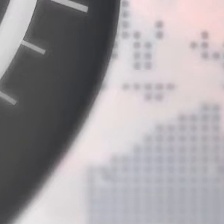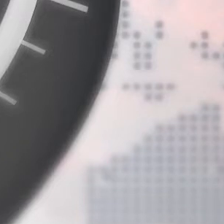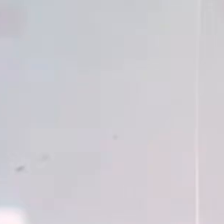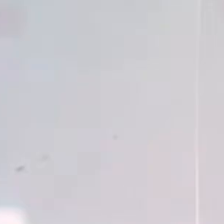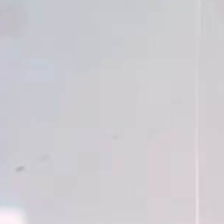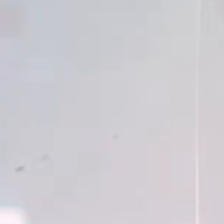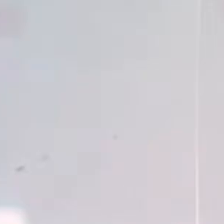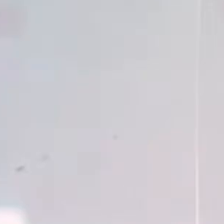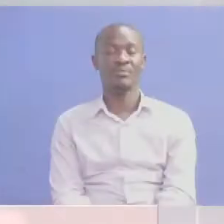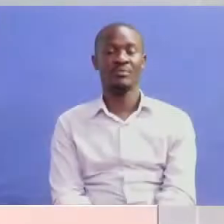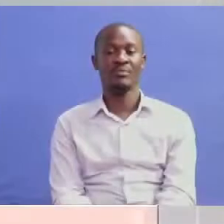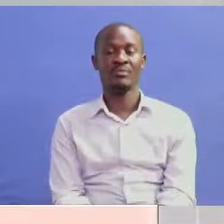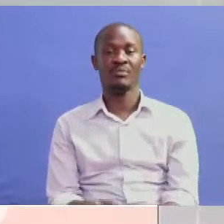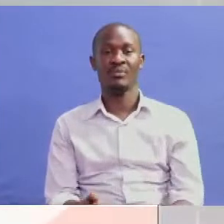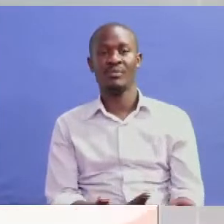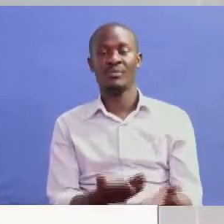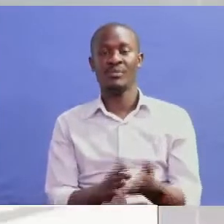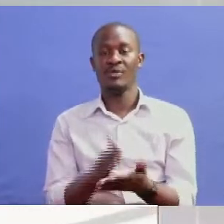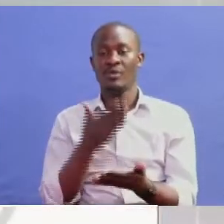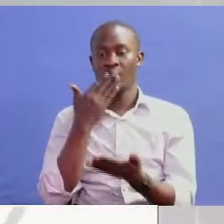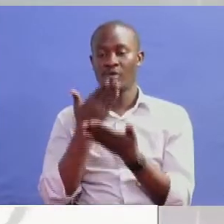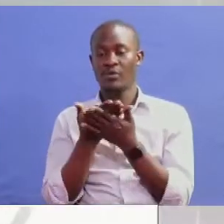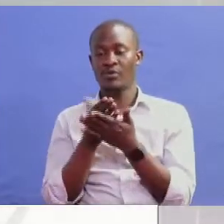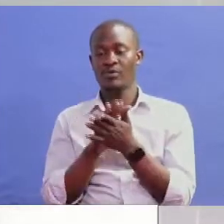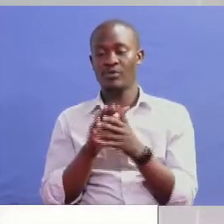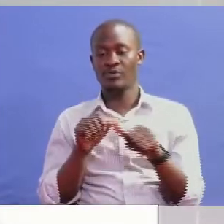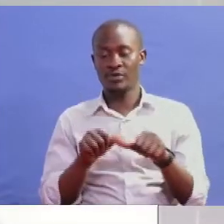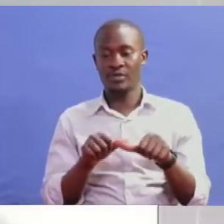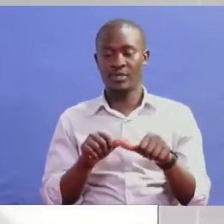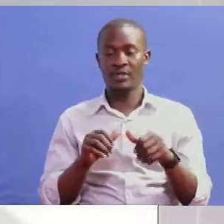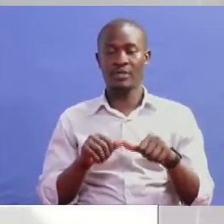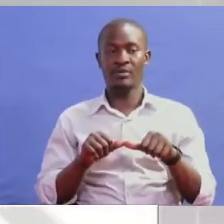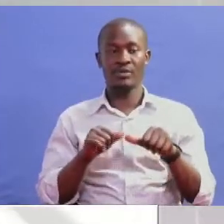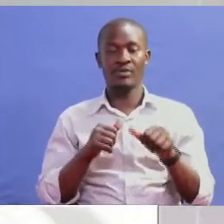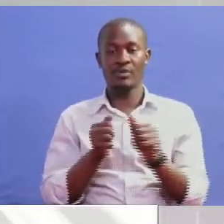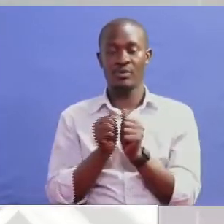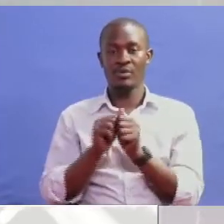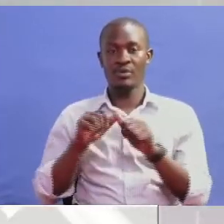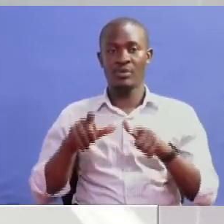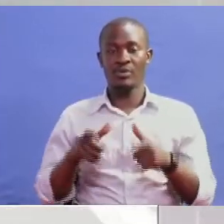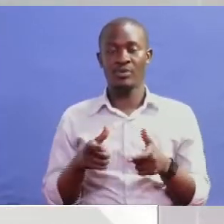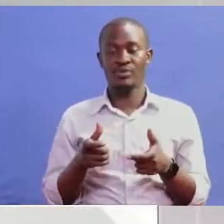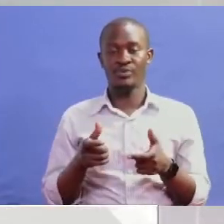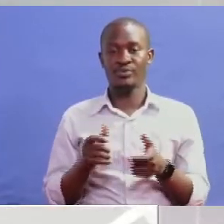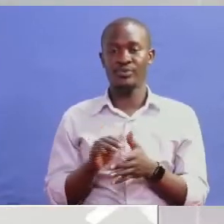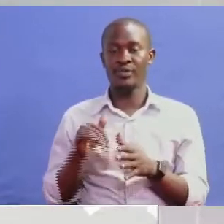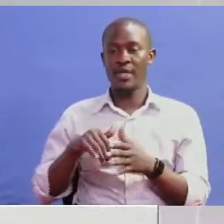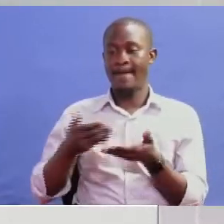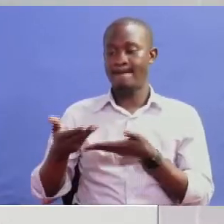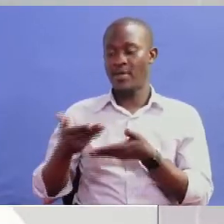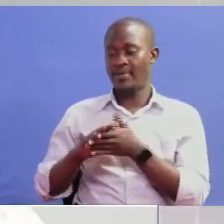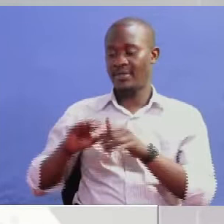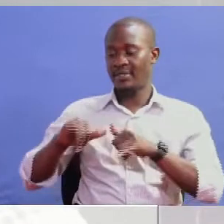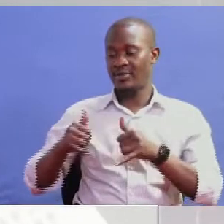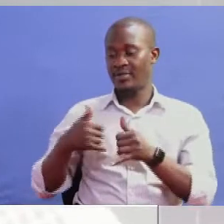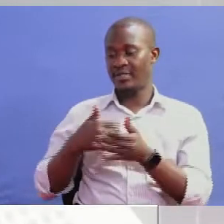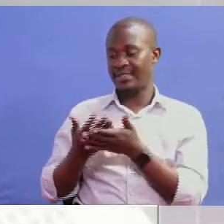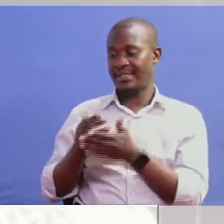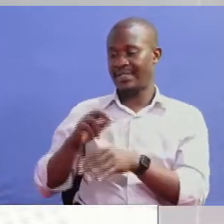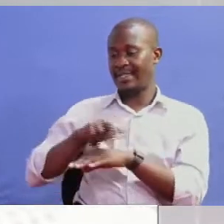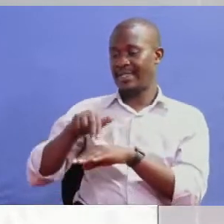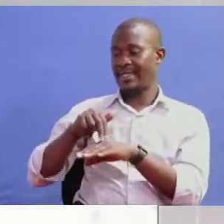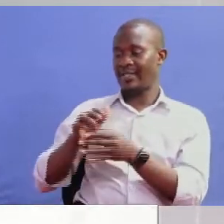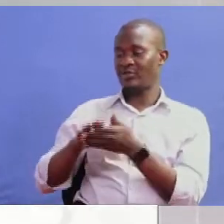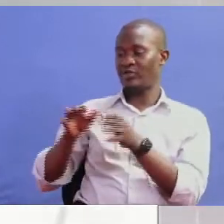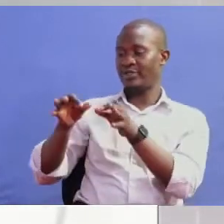Welcome back. Thank you for staying with us. Let's continue with our coverage. Now, in business news tonight, the National Treasury